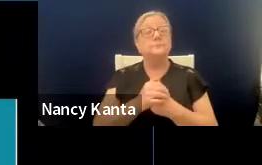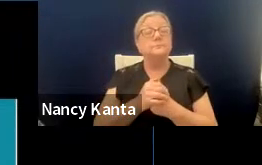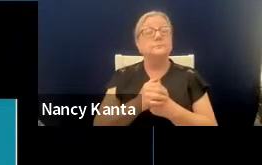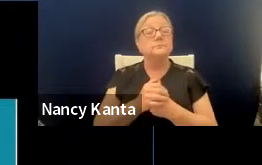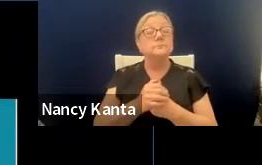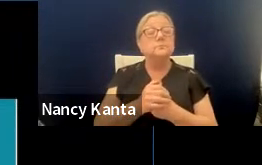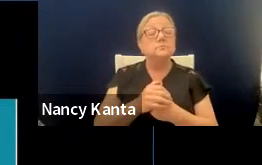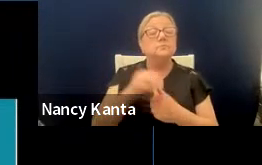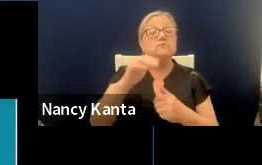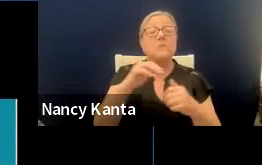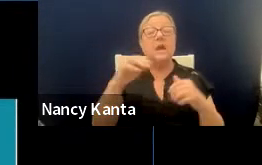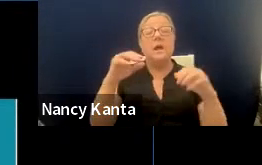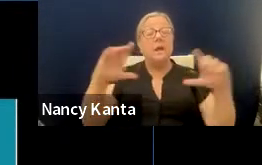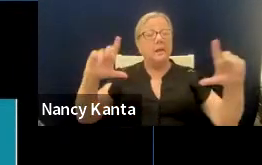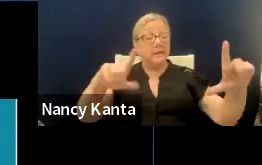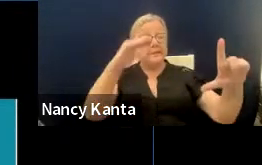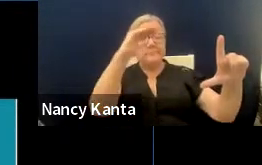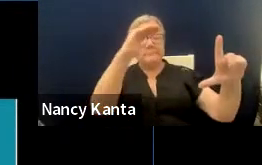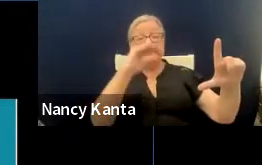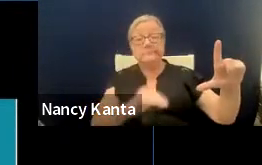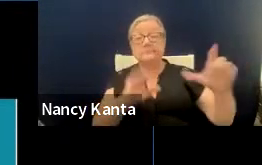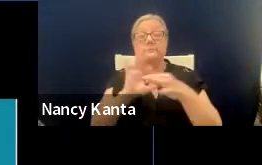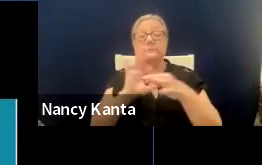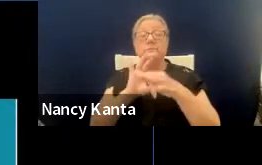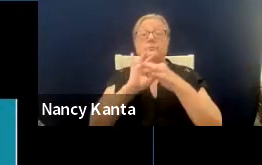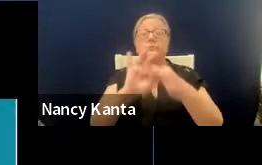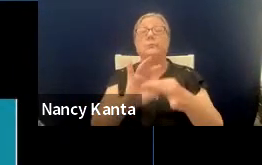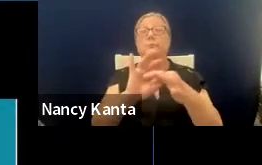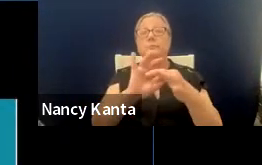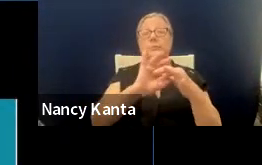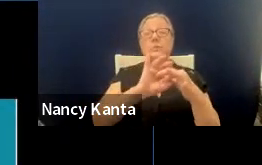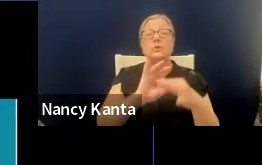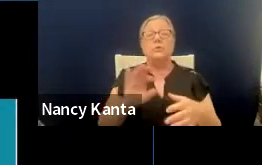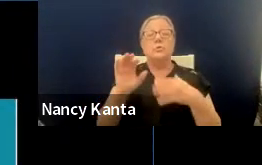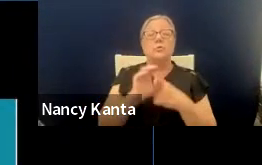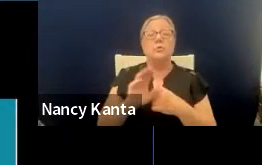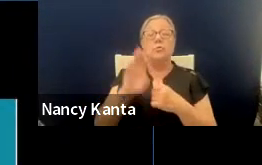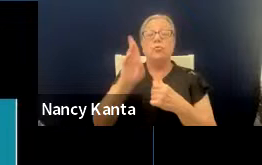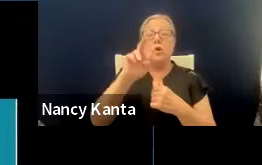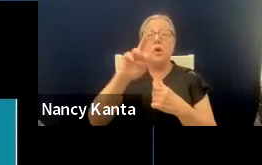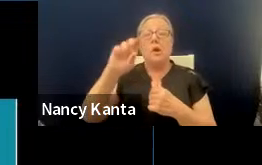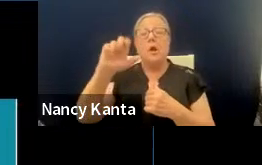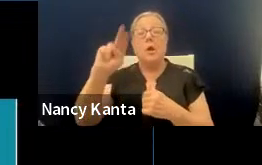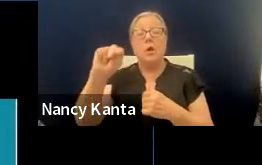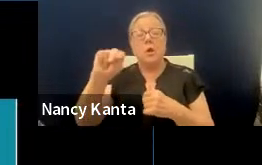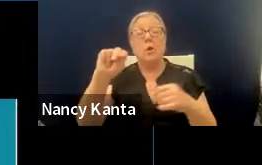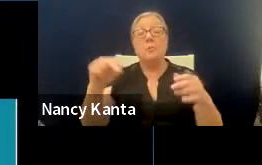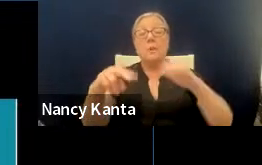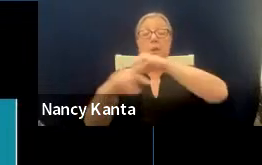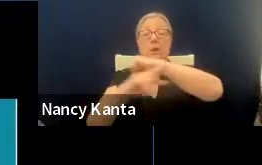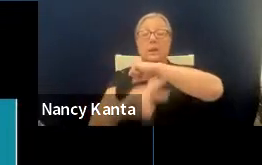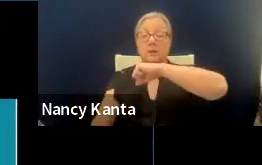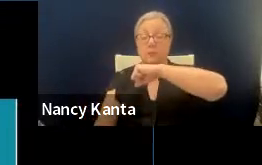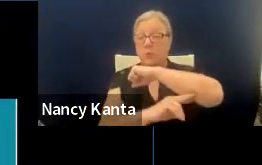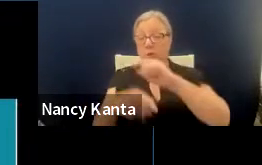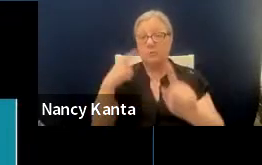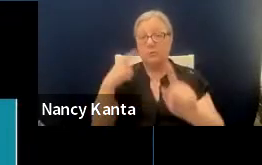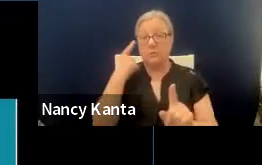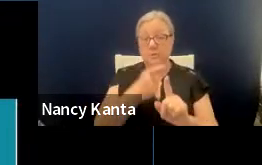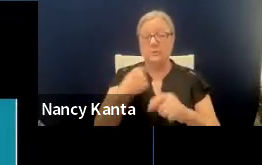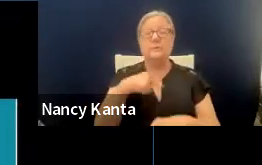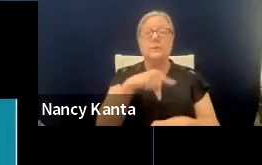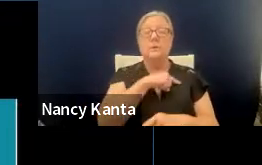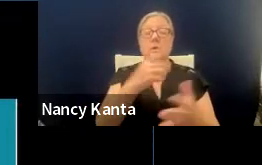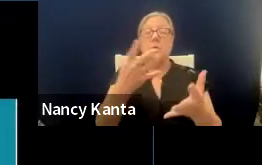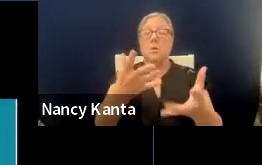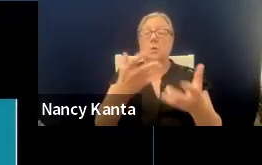them are really directly linked to the design of the urban bridges, design of the bridges and the urban realm. So those are the ones that we